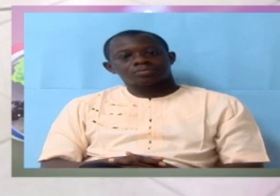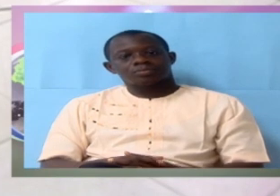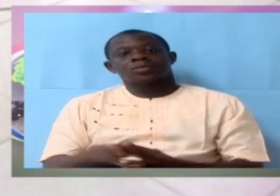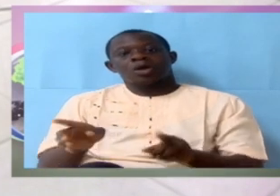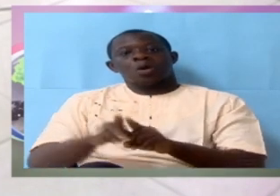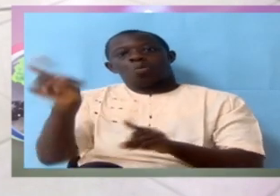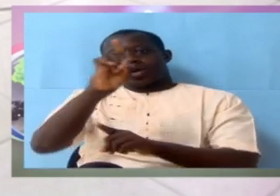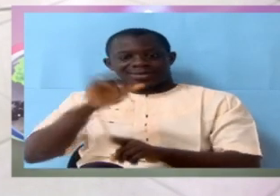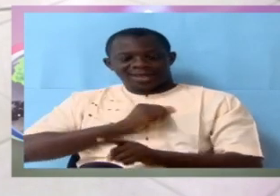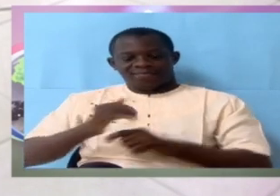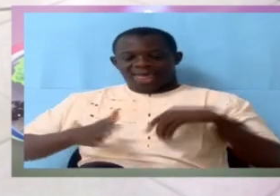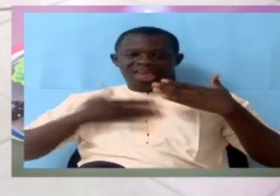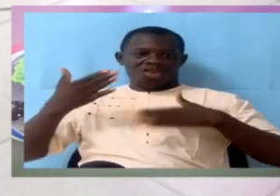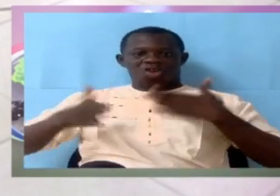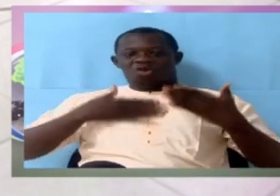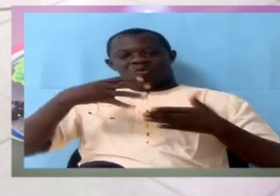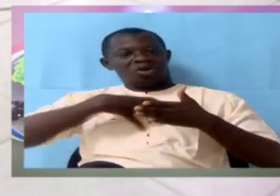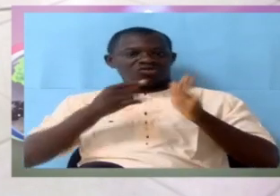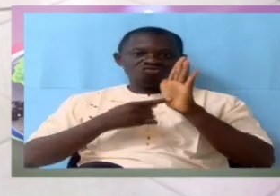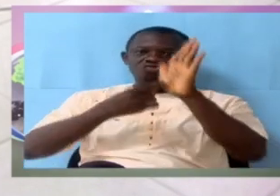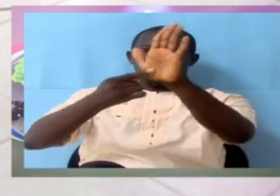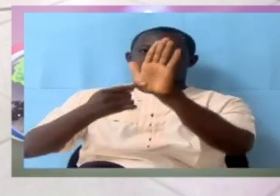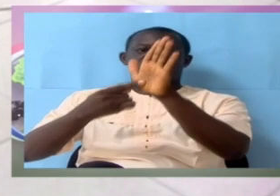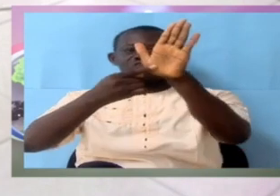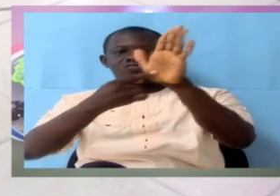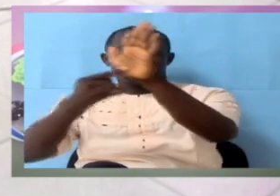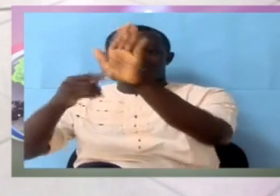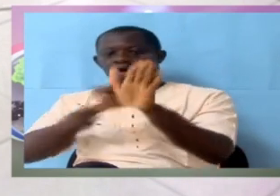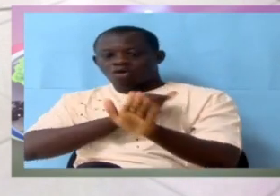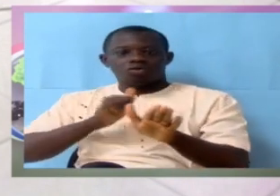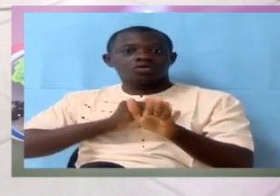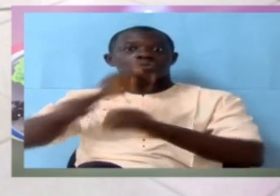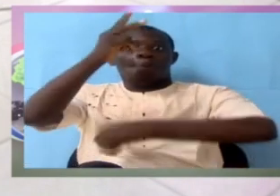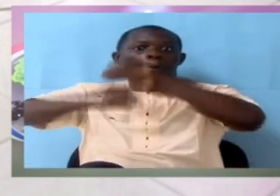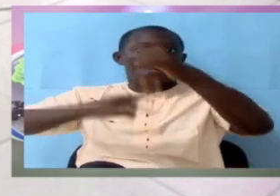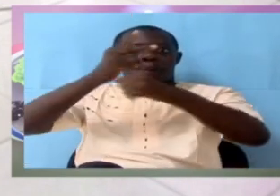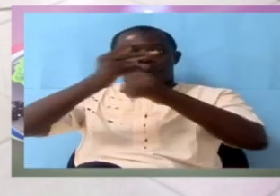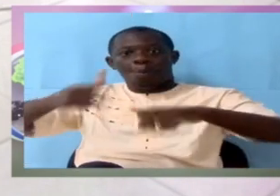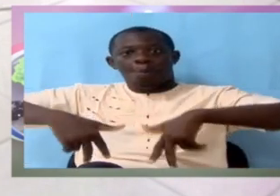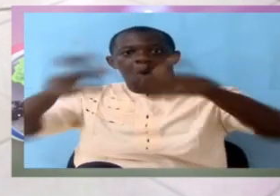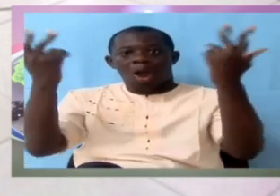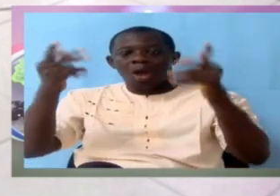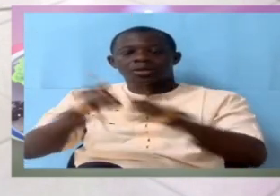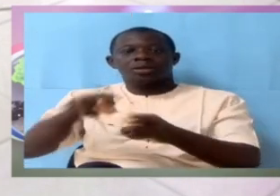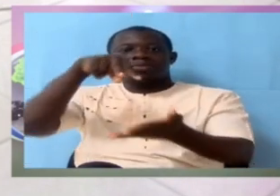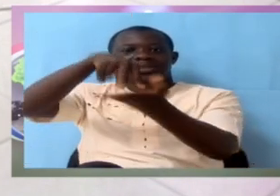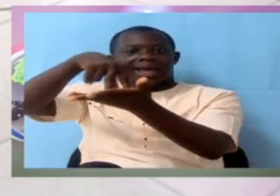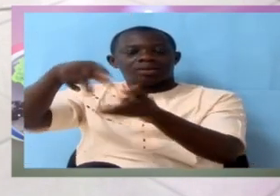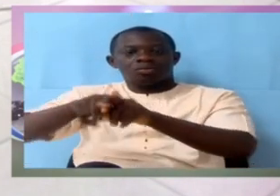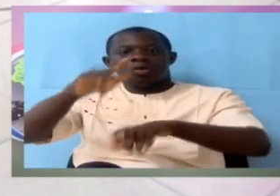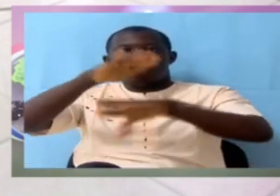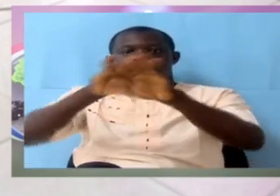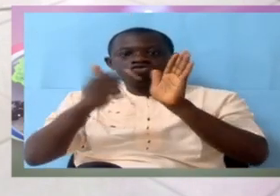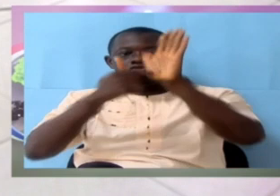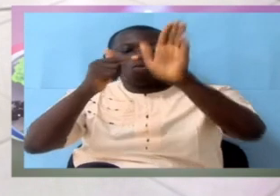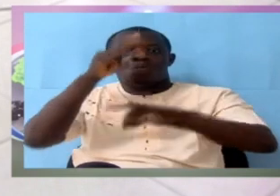What he enjoys is to show us to the wall. That's what he enjoys, parading us to the wall, saying that he has